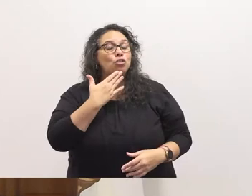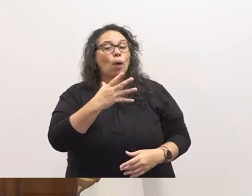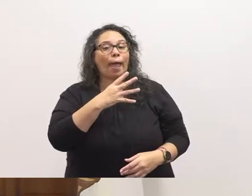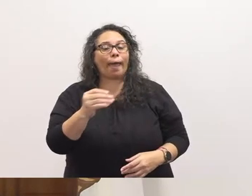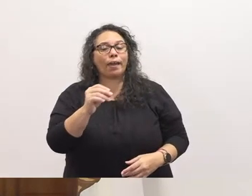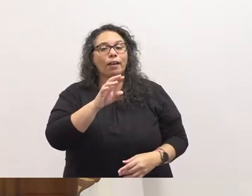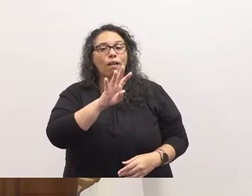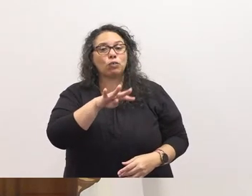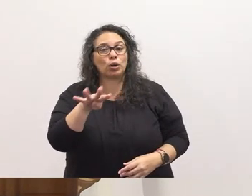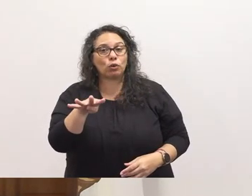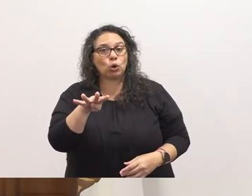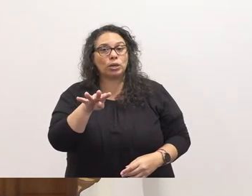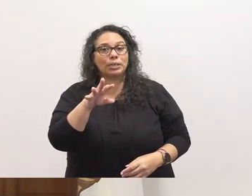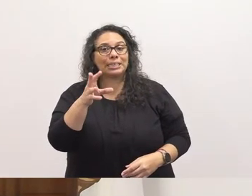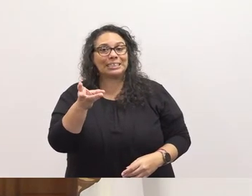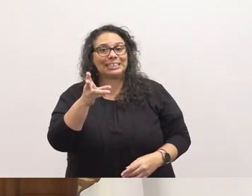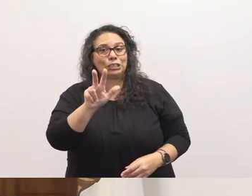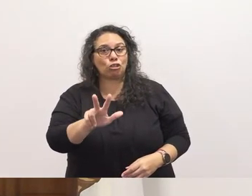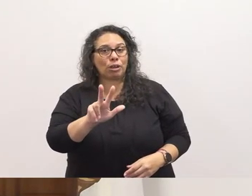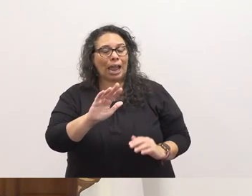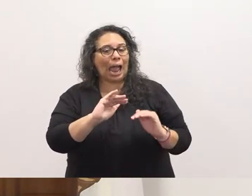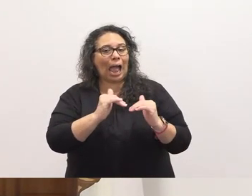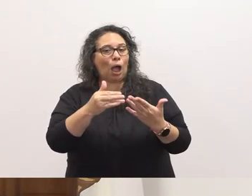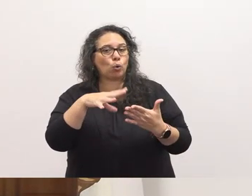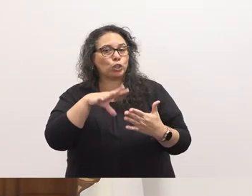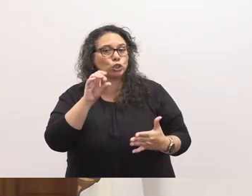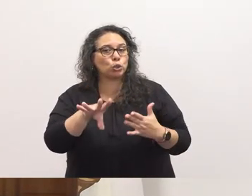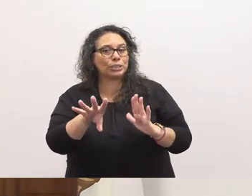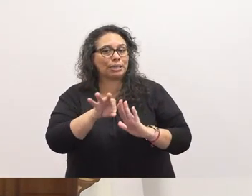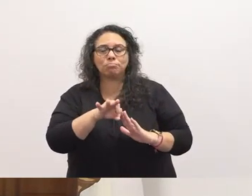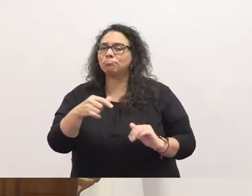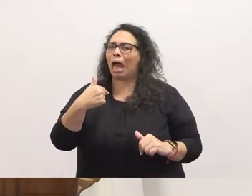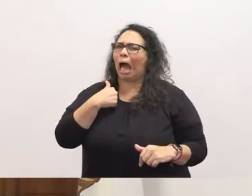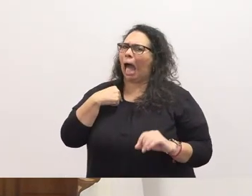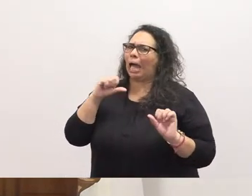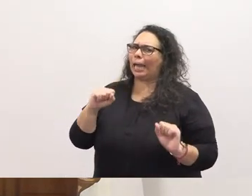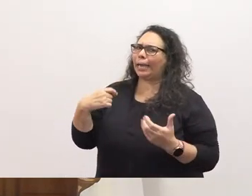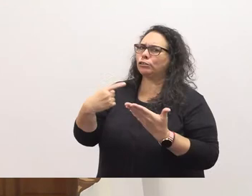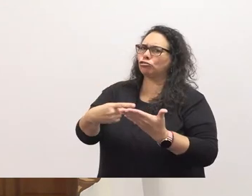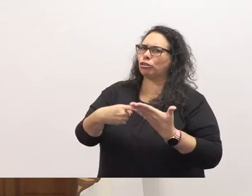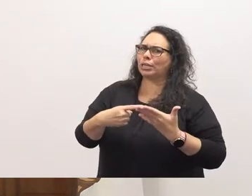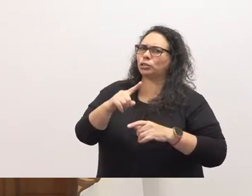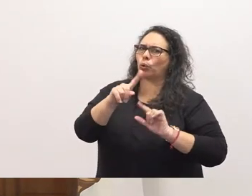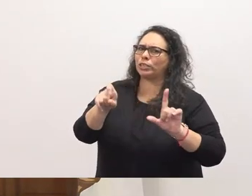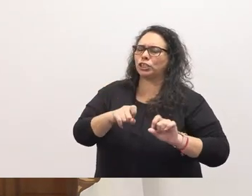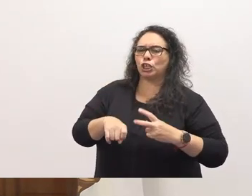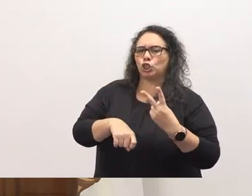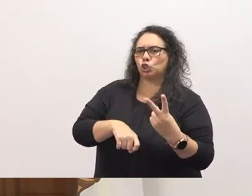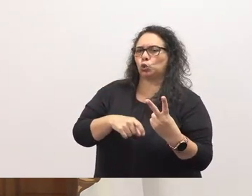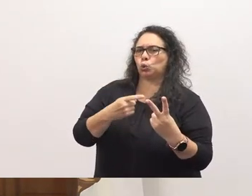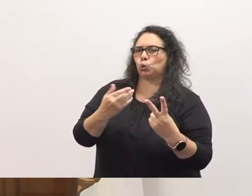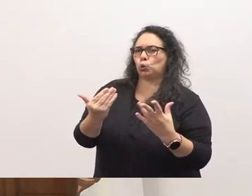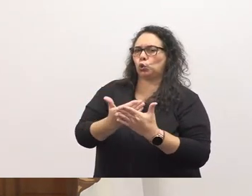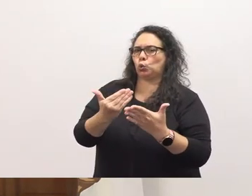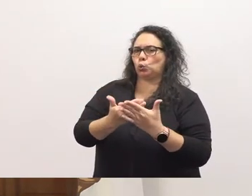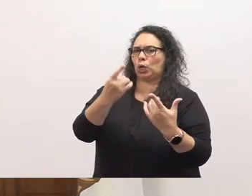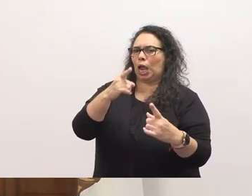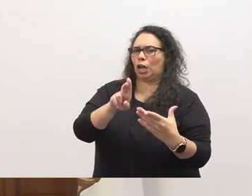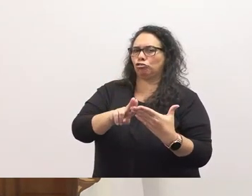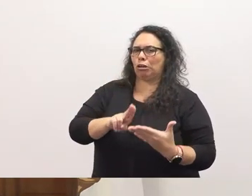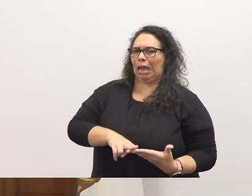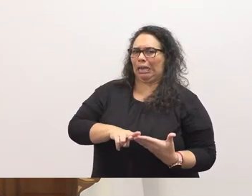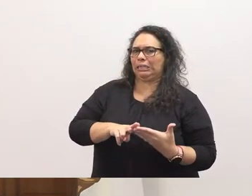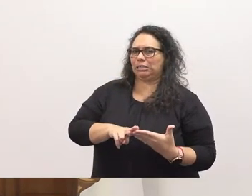4463, the other programs, how are students going to be selected? Yeah, I can address that question. These are two new contracts that are coming forward,